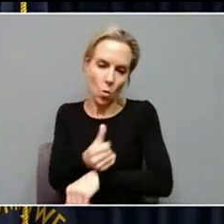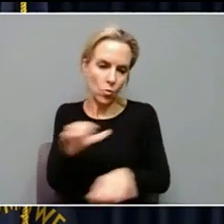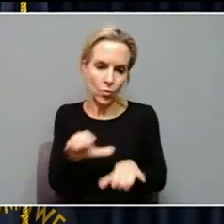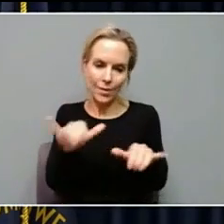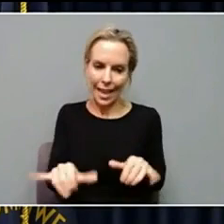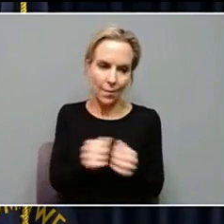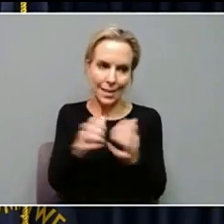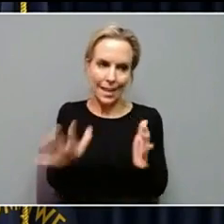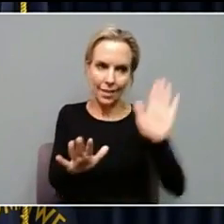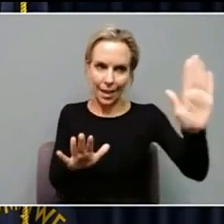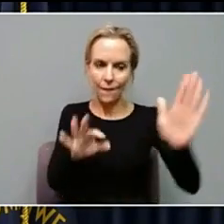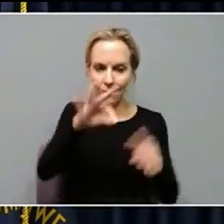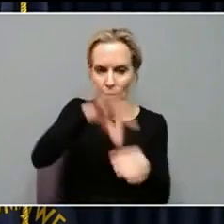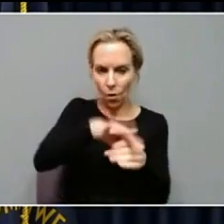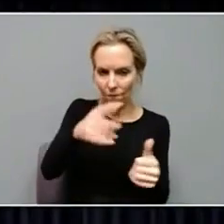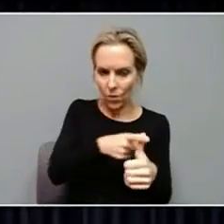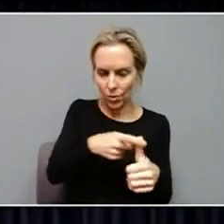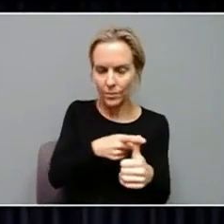the Courier-Journal.